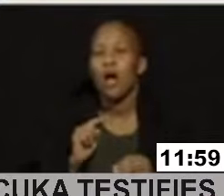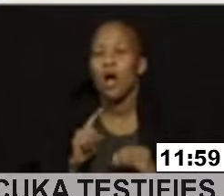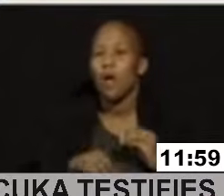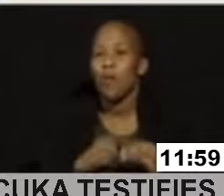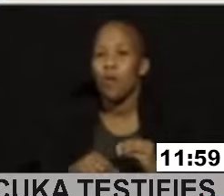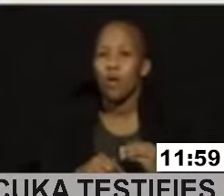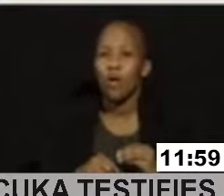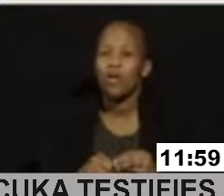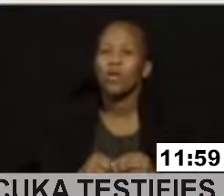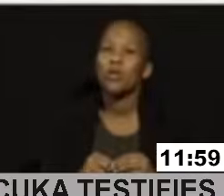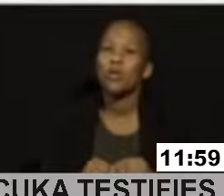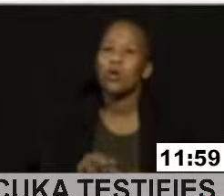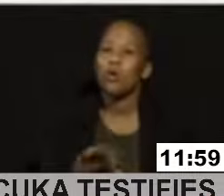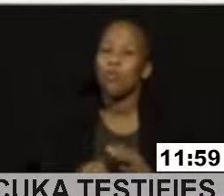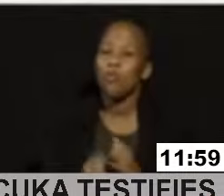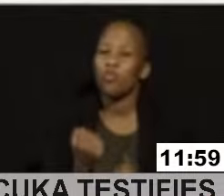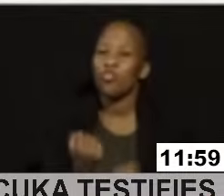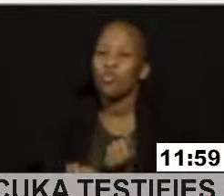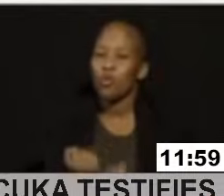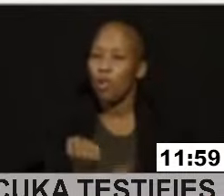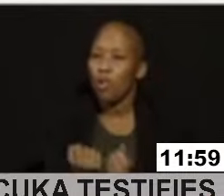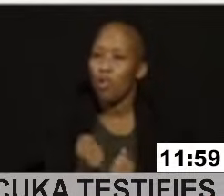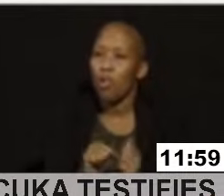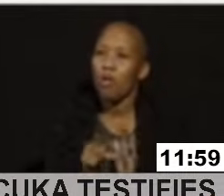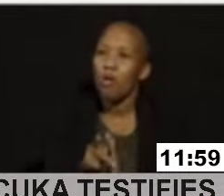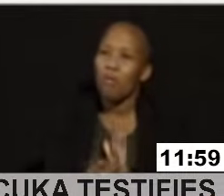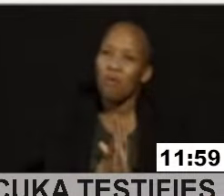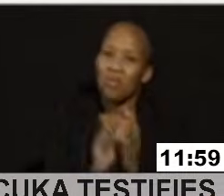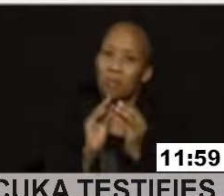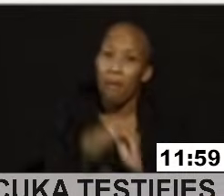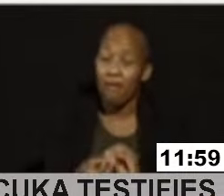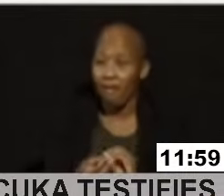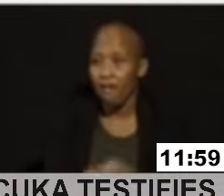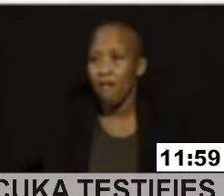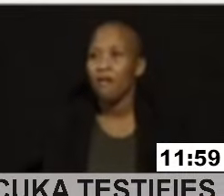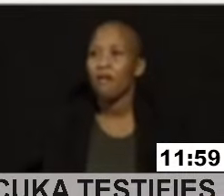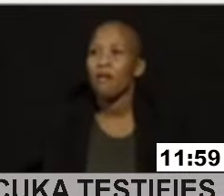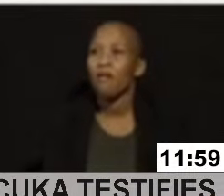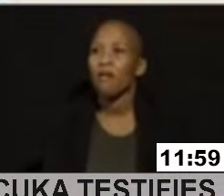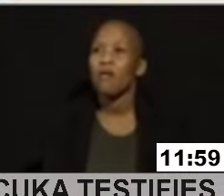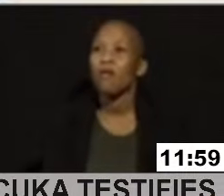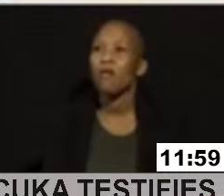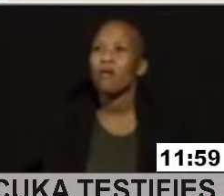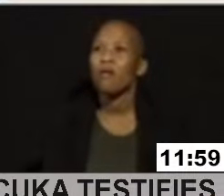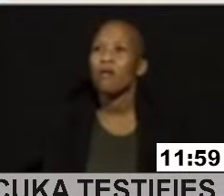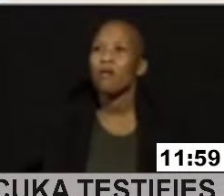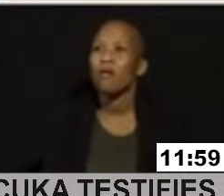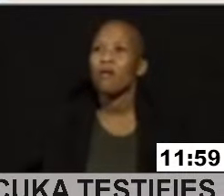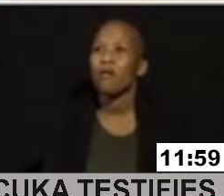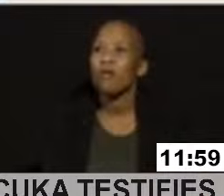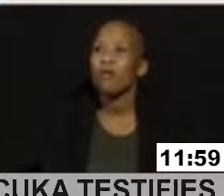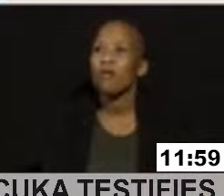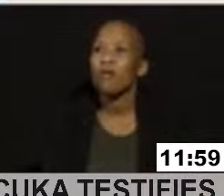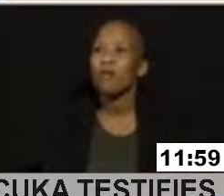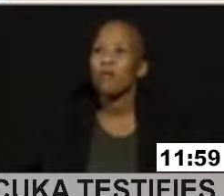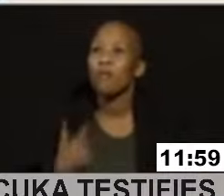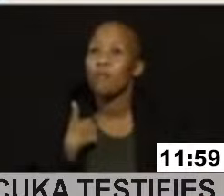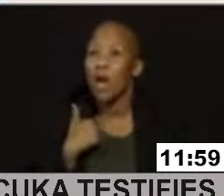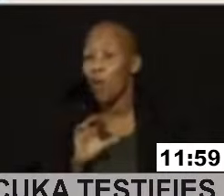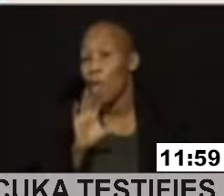policy making, Thank you. and ask you for your understanding of what this means.